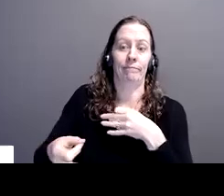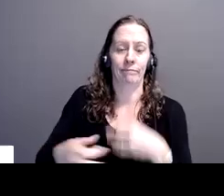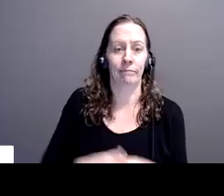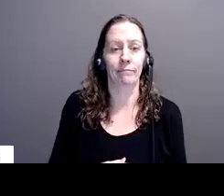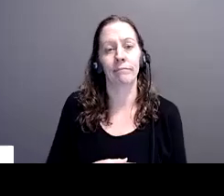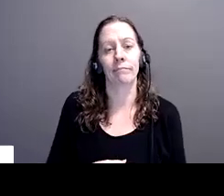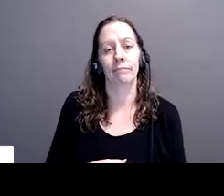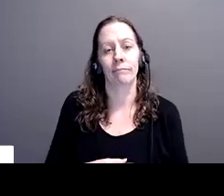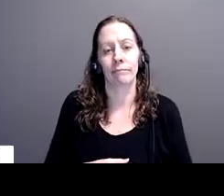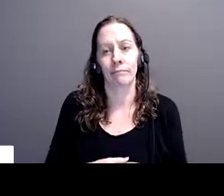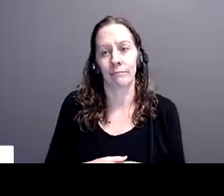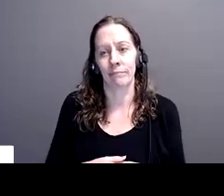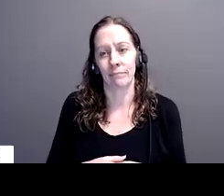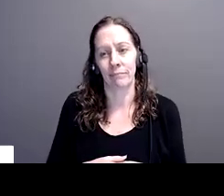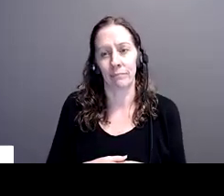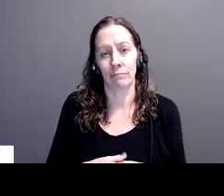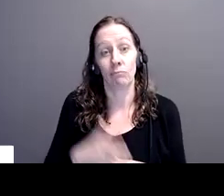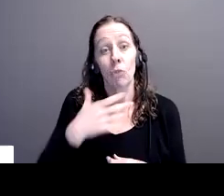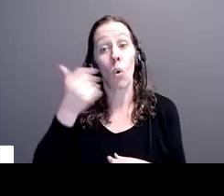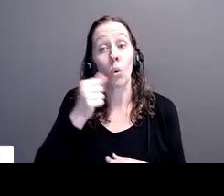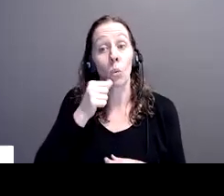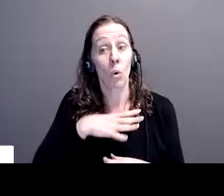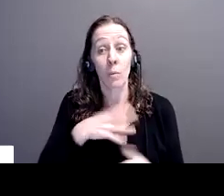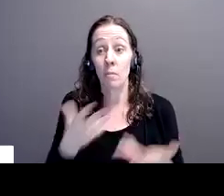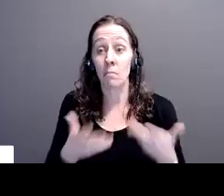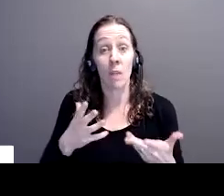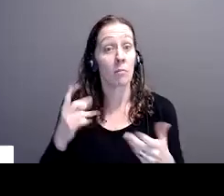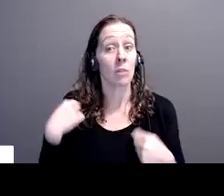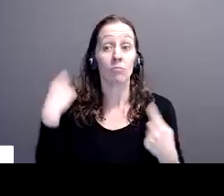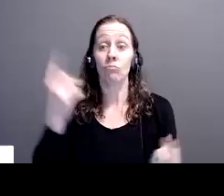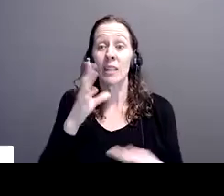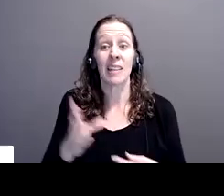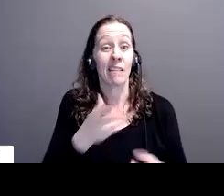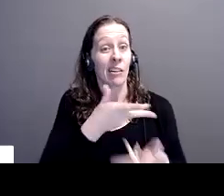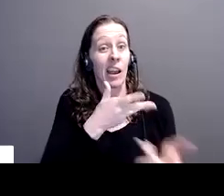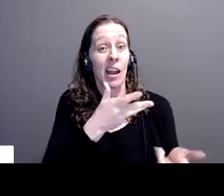Older women may have never interacted with these systems before.